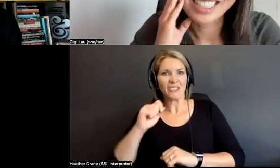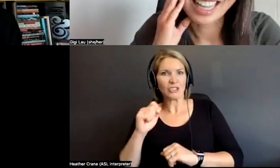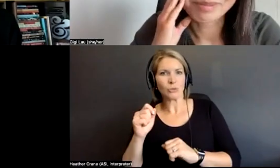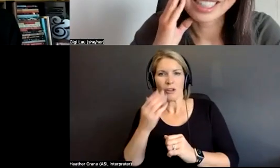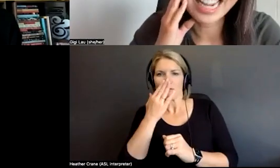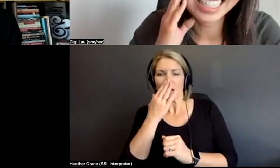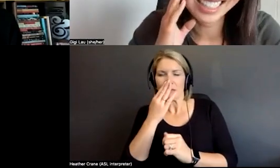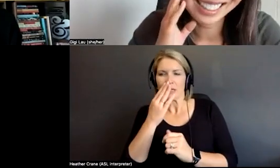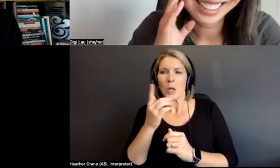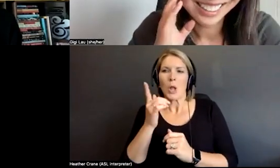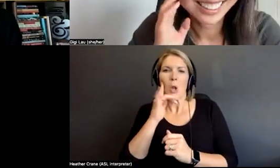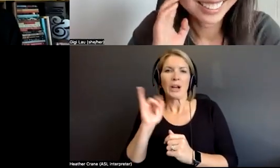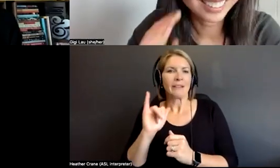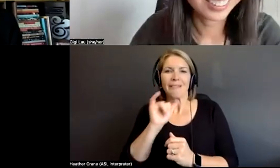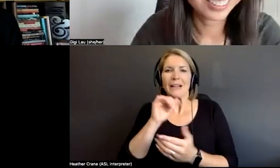I was sad about that.